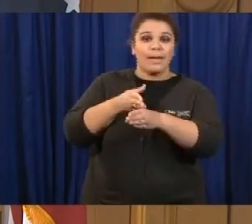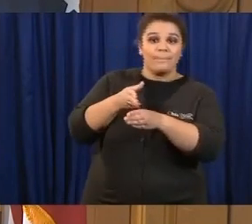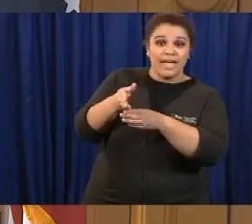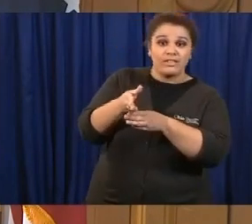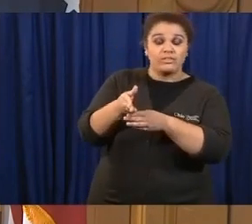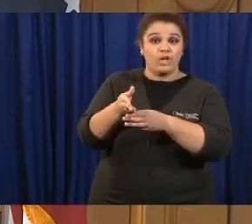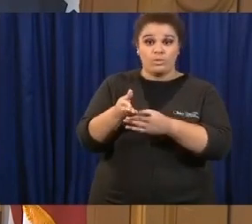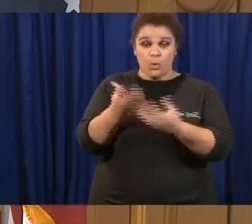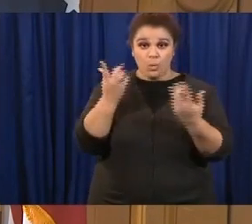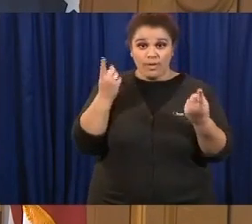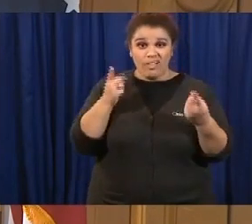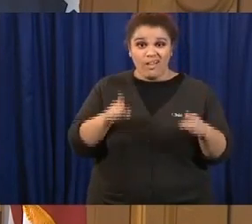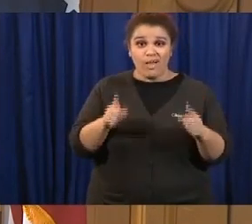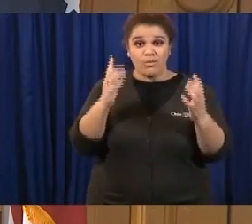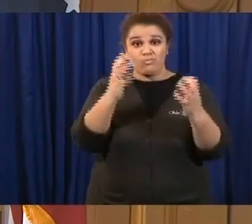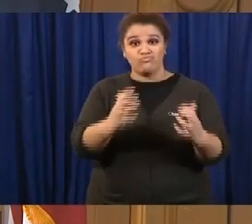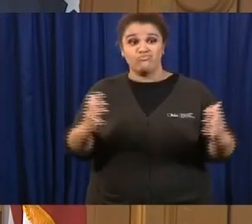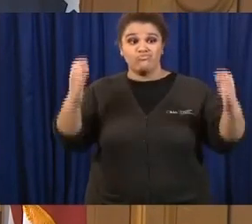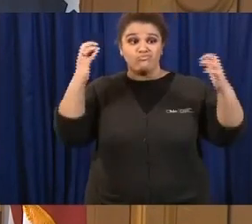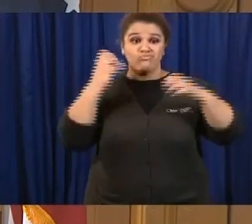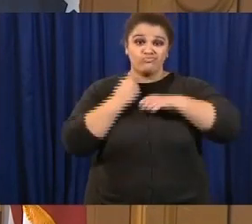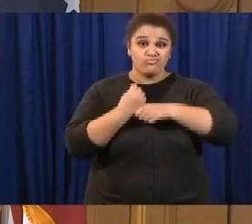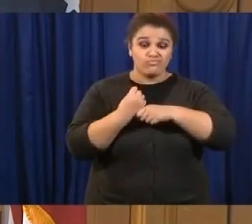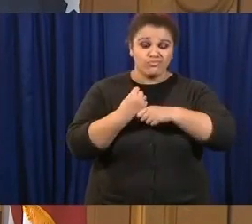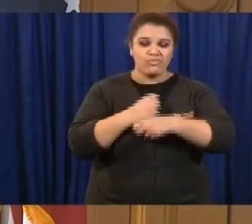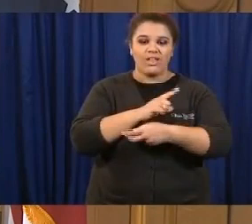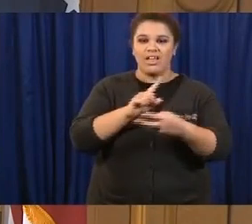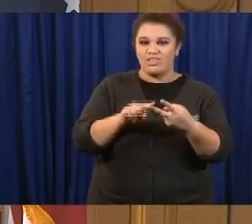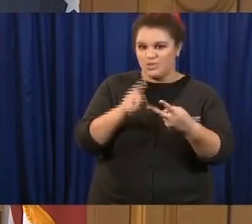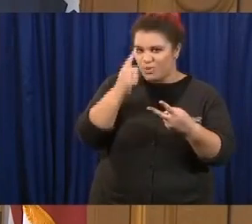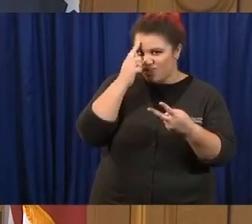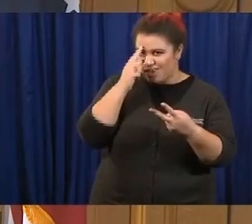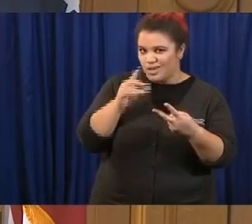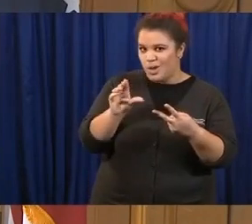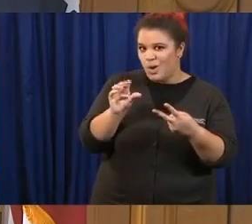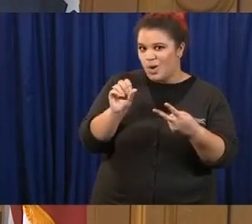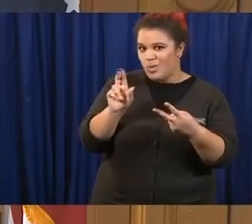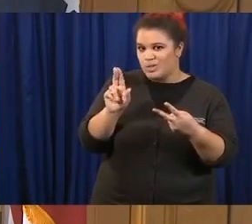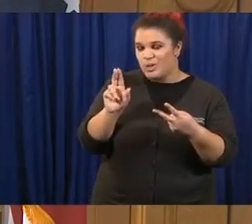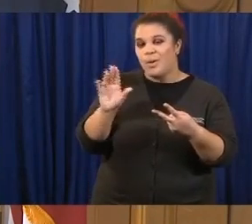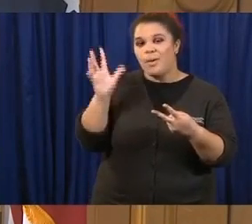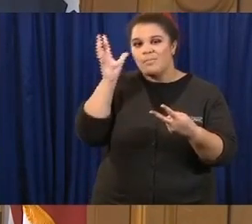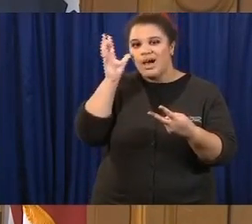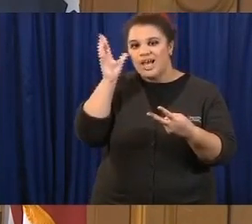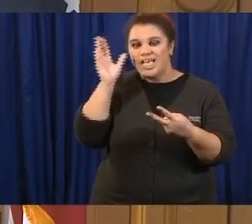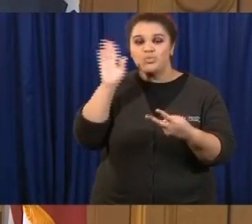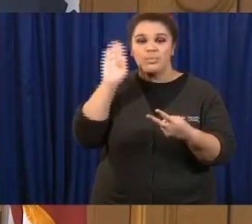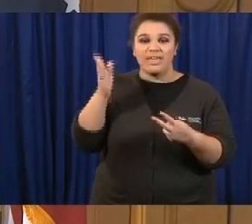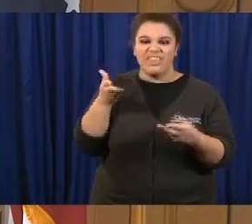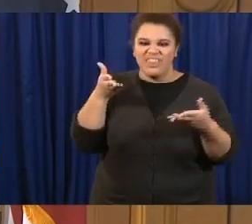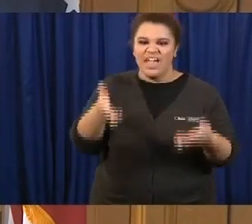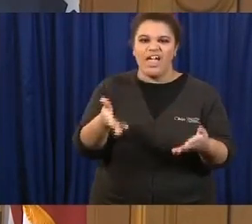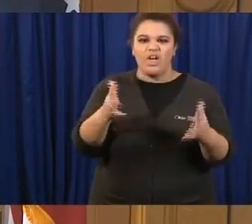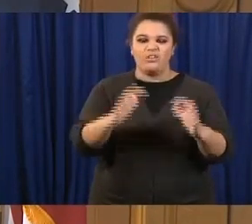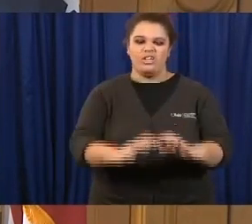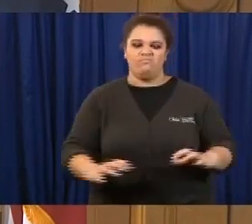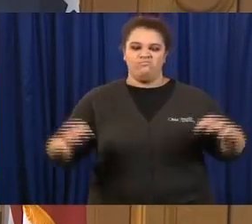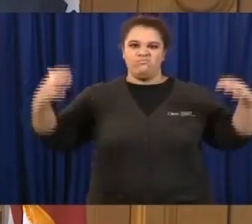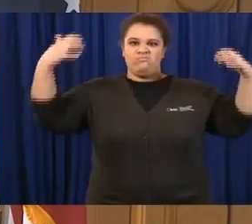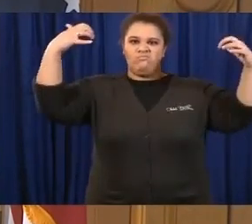And do you think the Buckeyes will be playing in the Shoe before 100,000 fans this fall? I don't know on